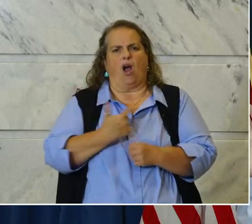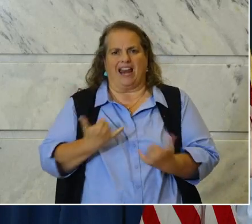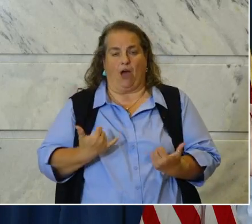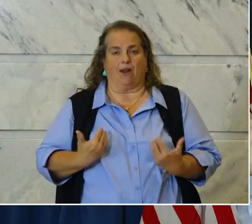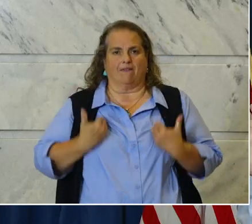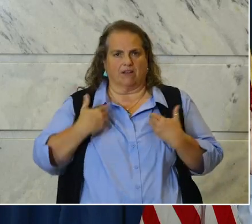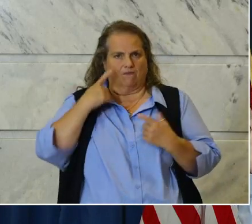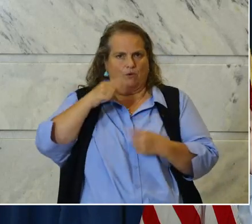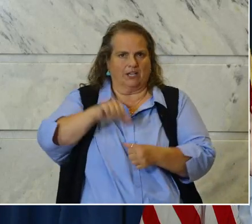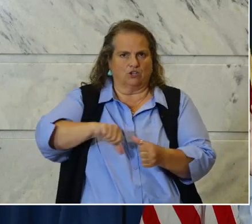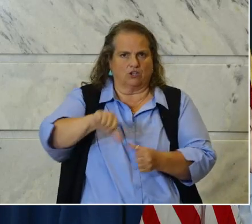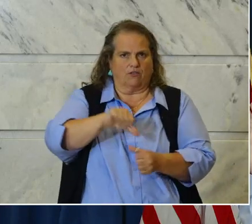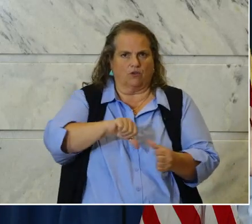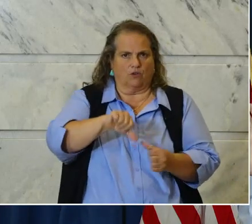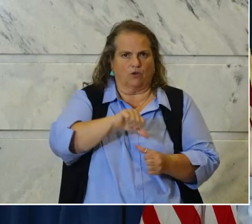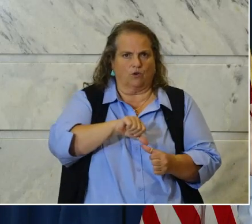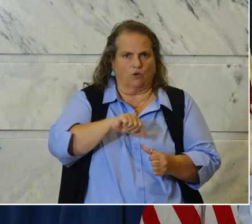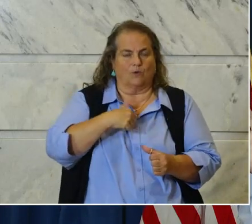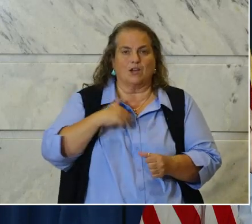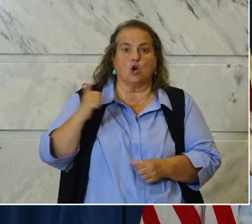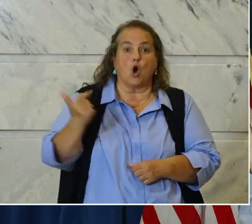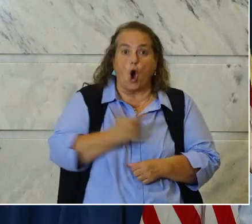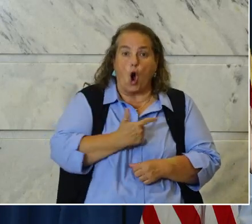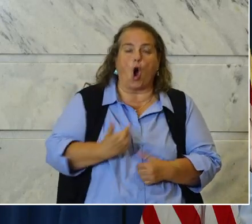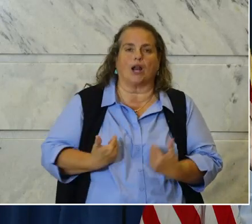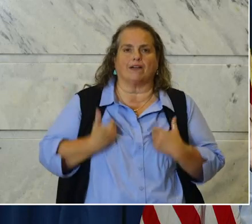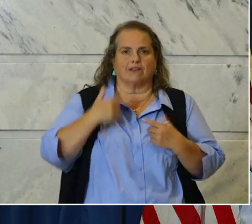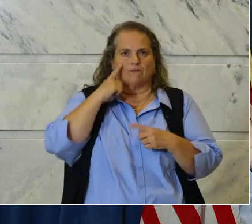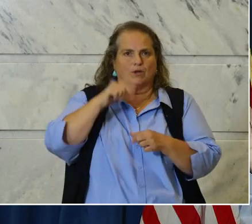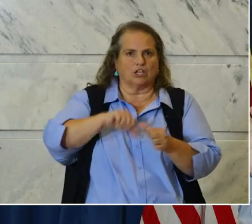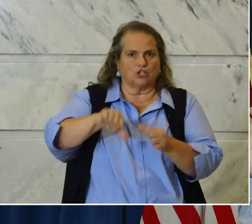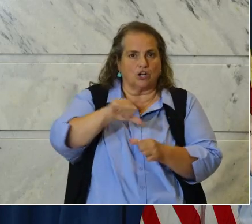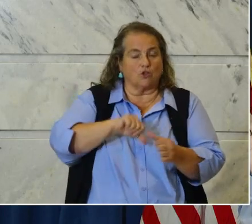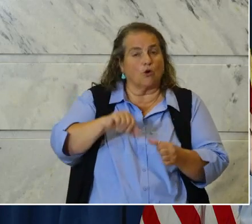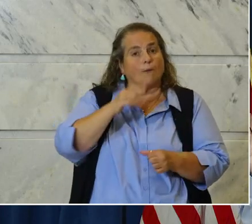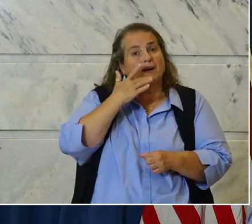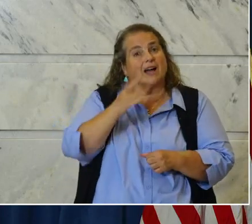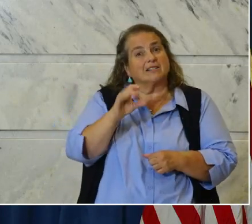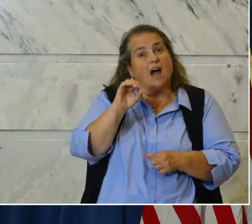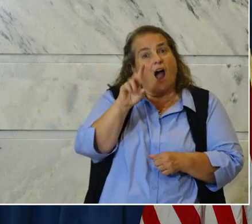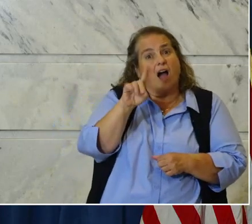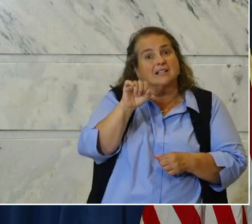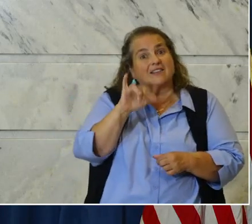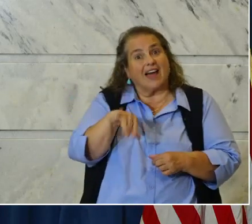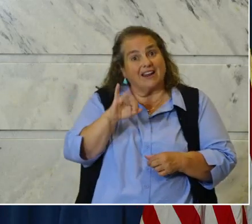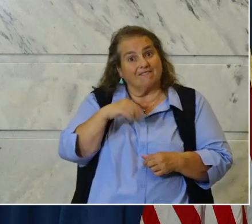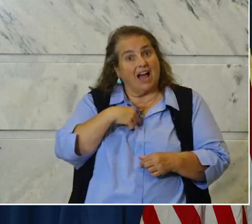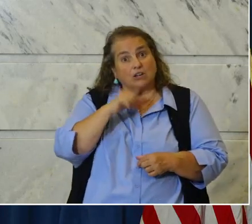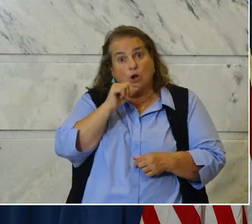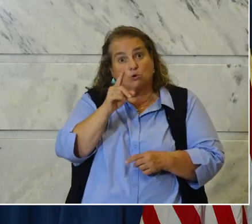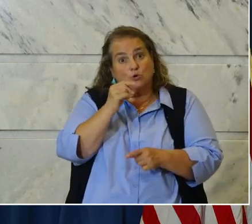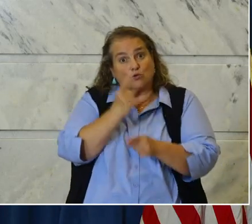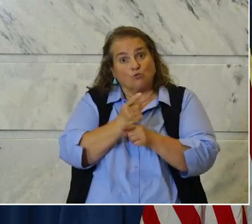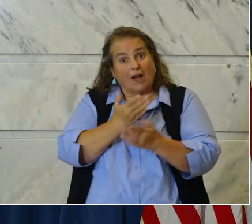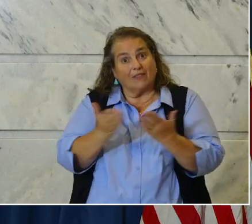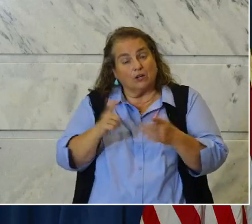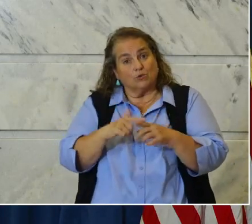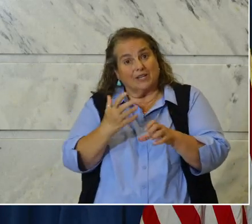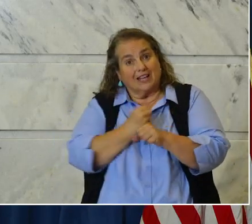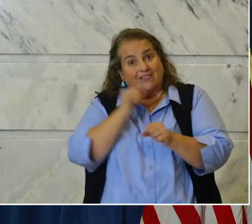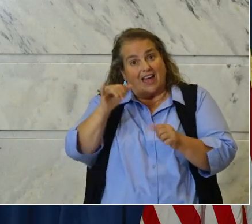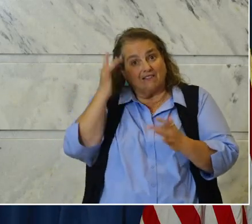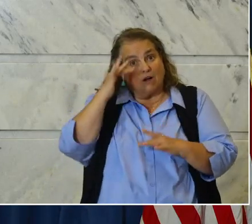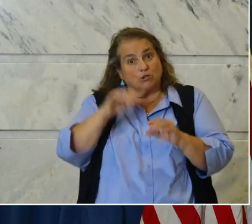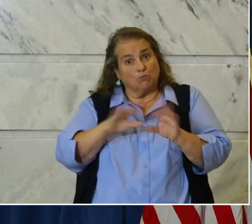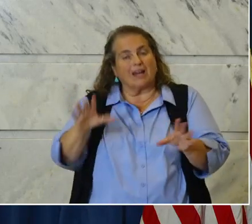now. We're all living for each other, because the odds that if I don't do the right thing, get the virus and spread it, that it'll harm